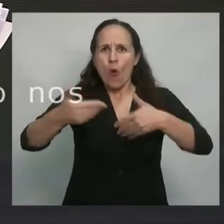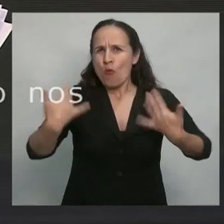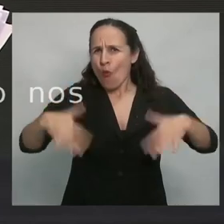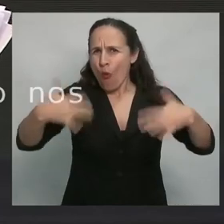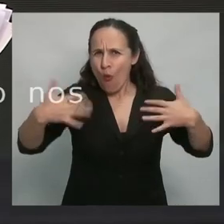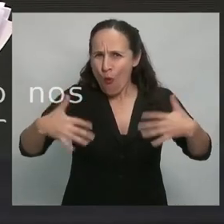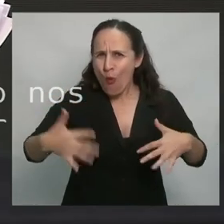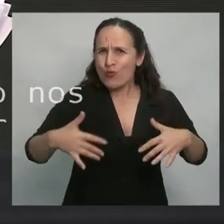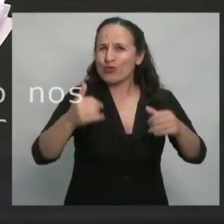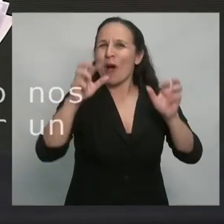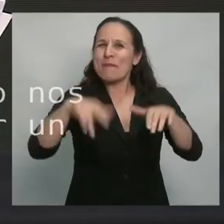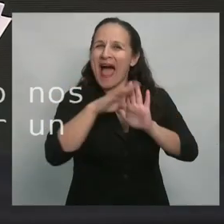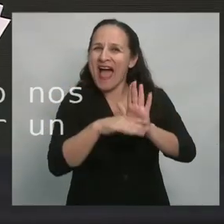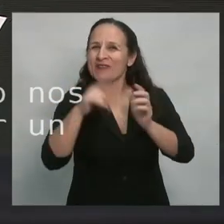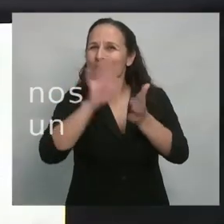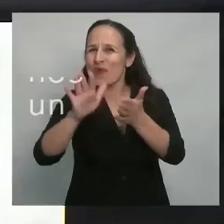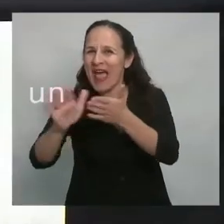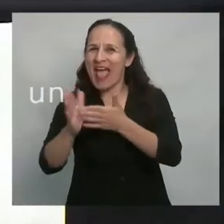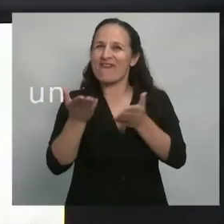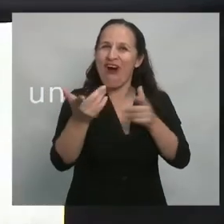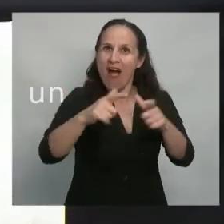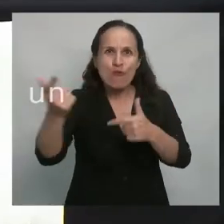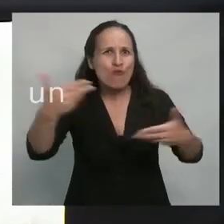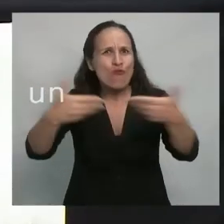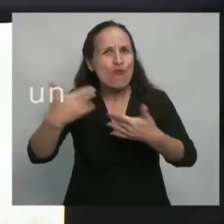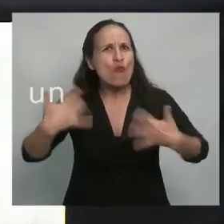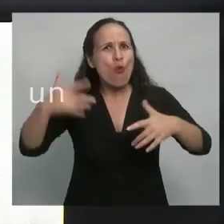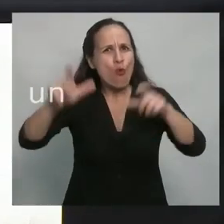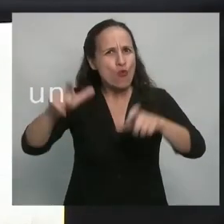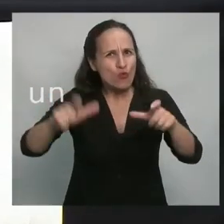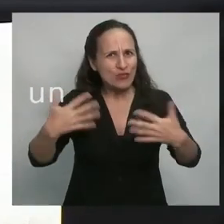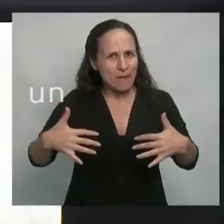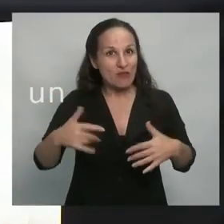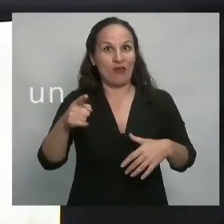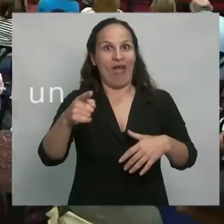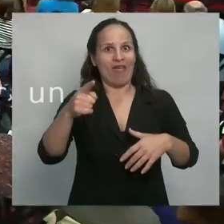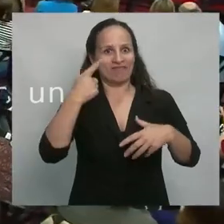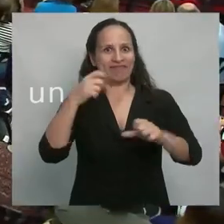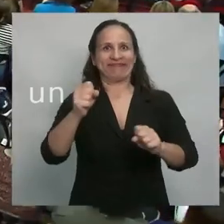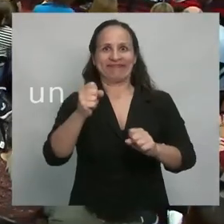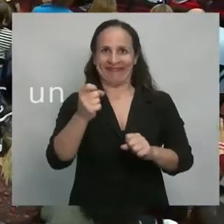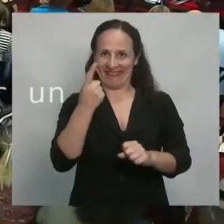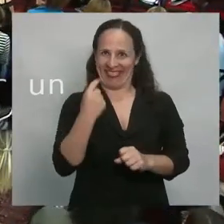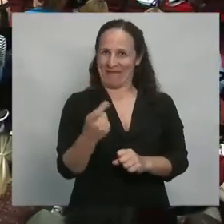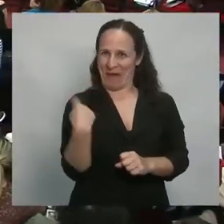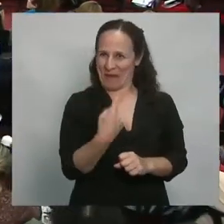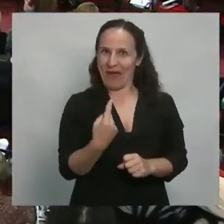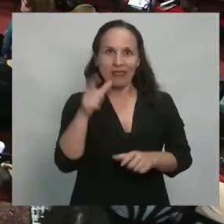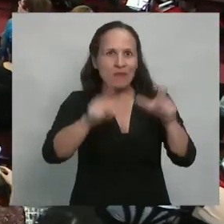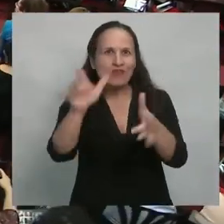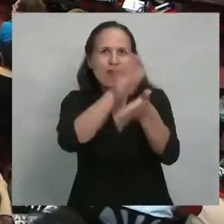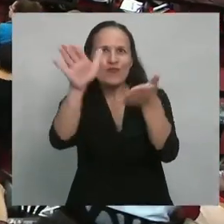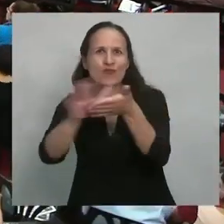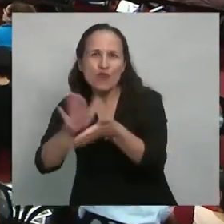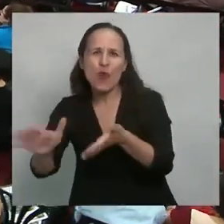call heartens us. We discover new individuals, new institutions and collectives,